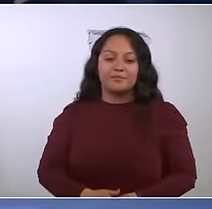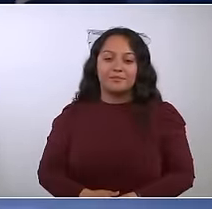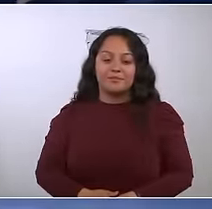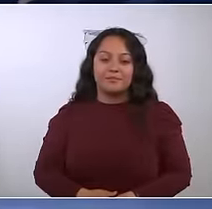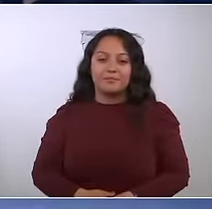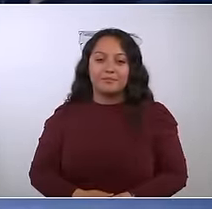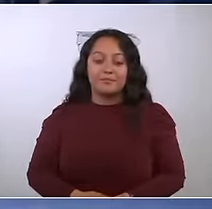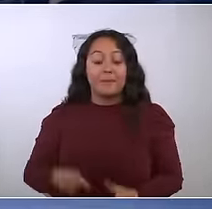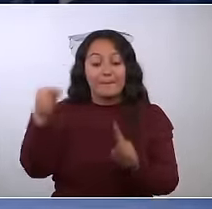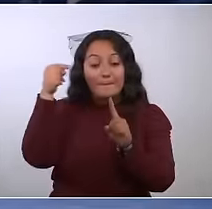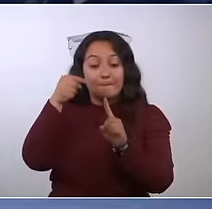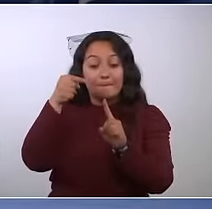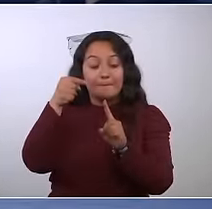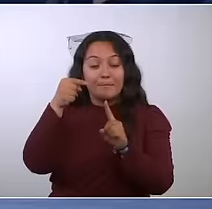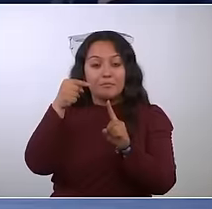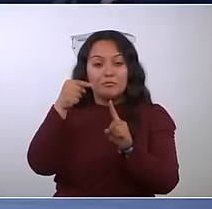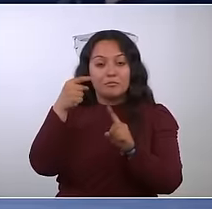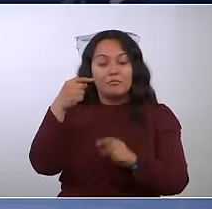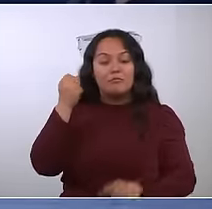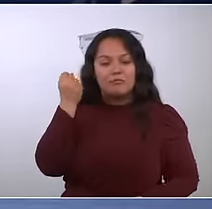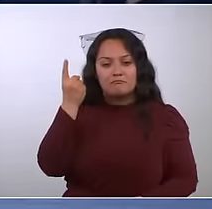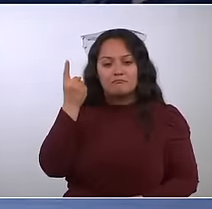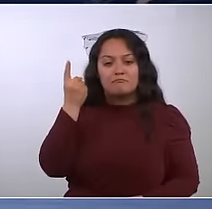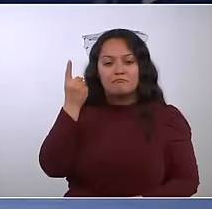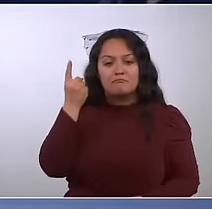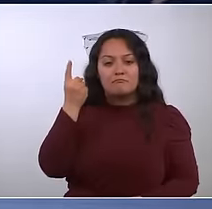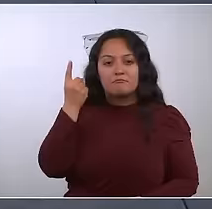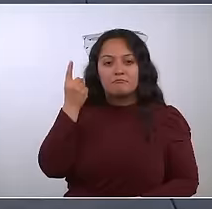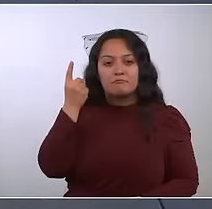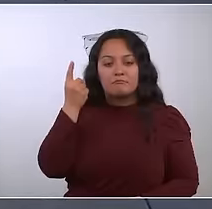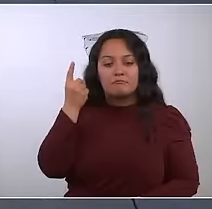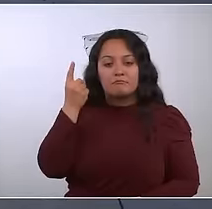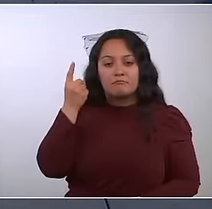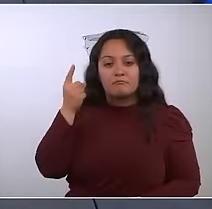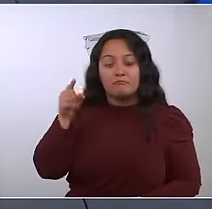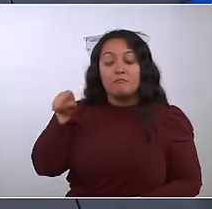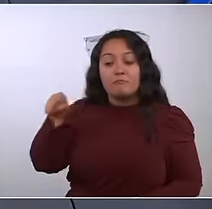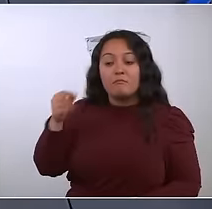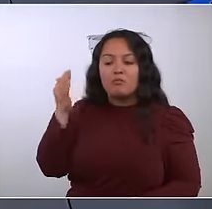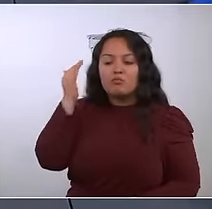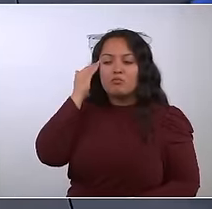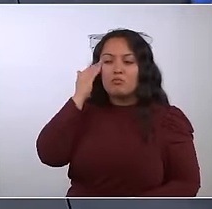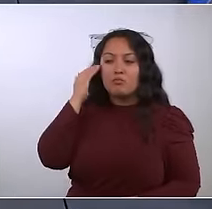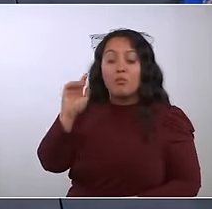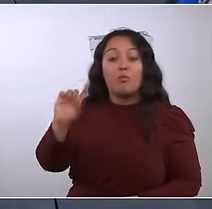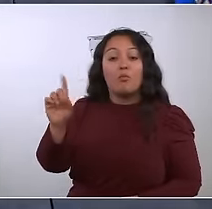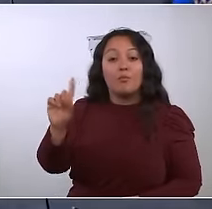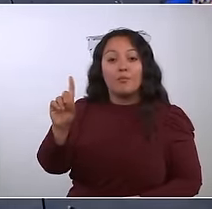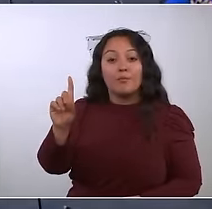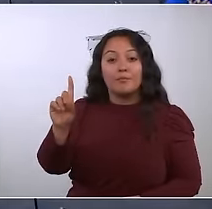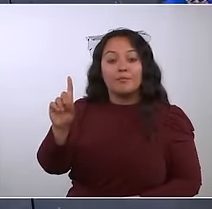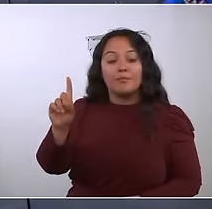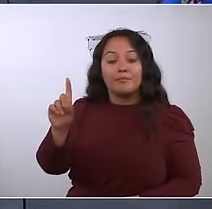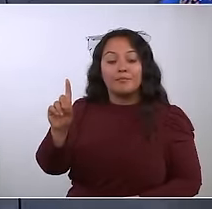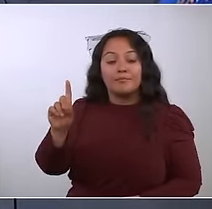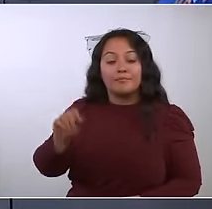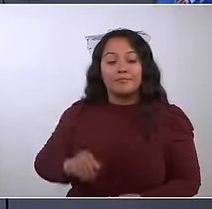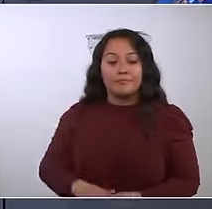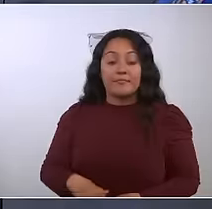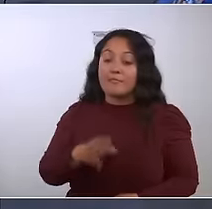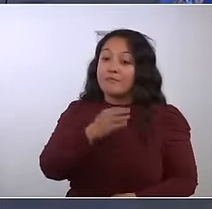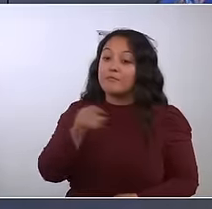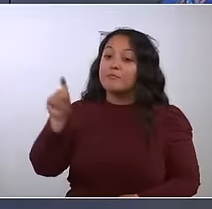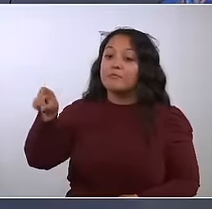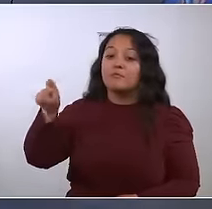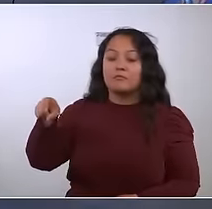The mission was clear. La misión era clara. He knew where they wanted to go. Él sabía dónde querían ir. But he then also